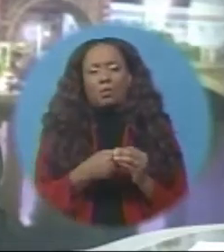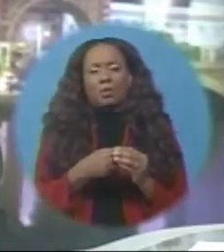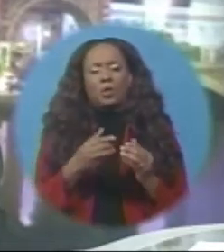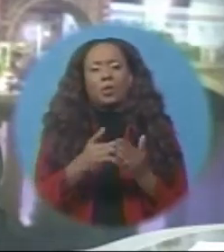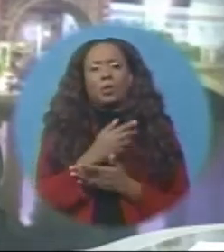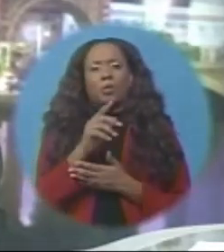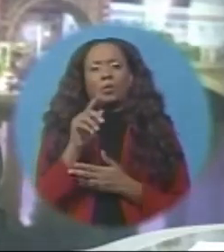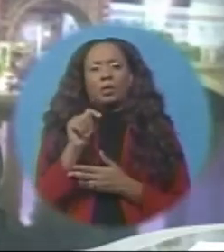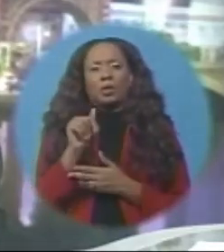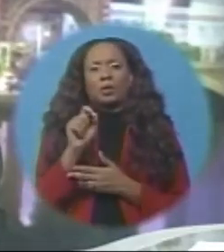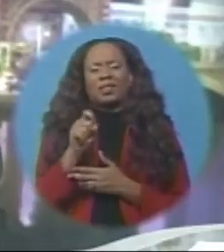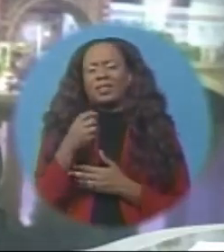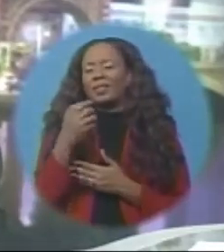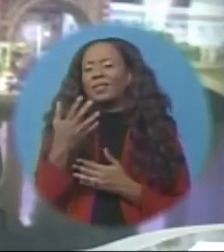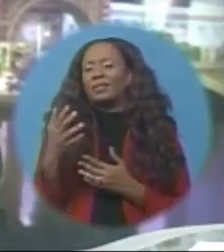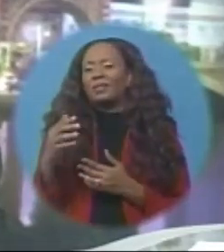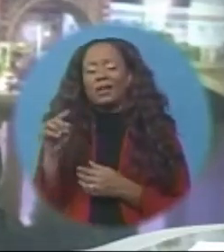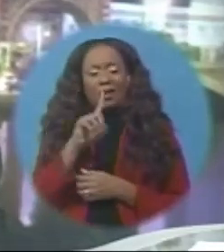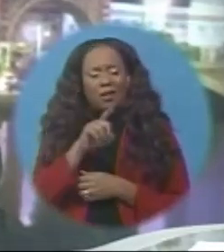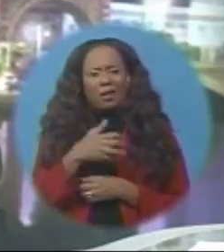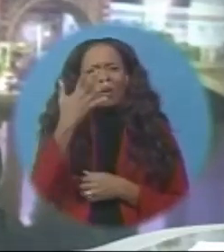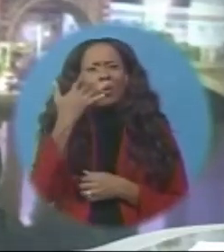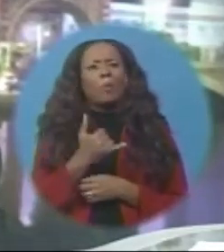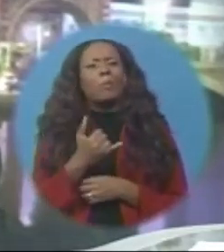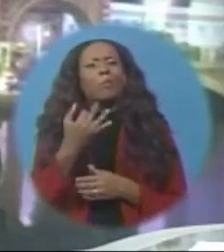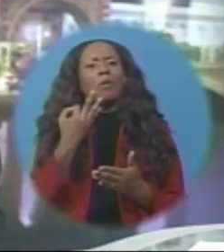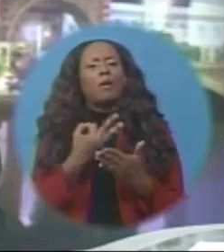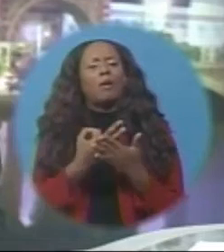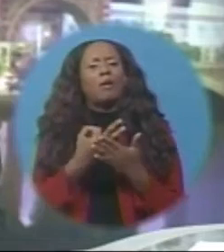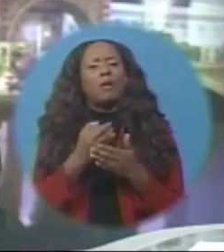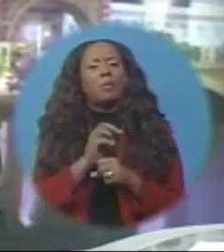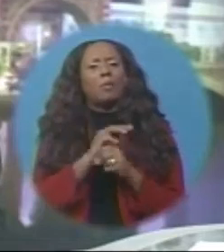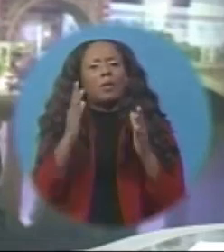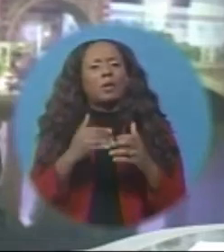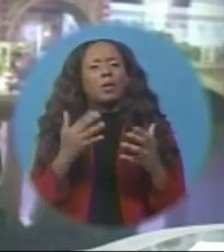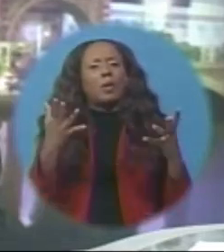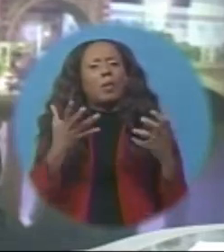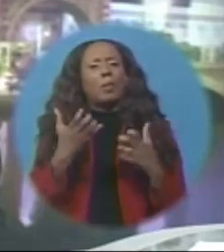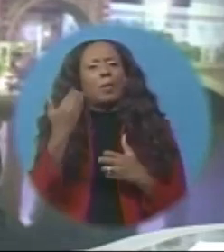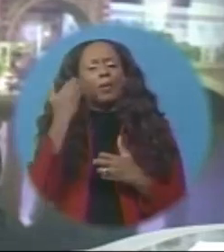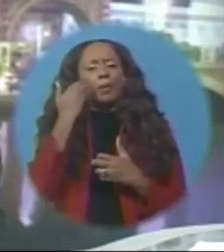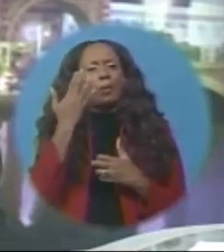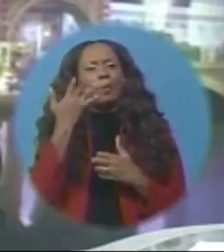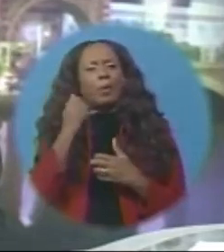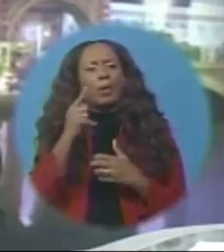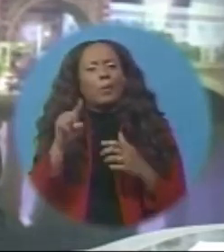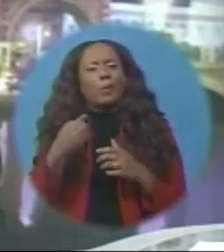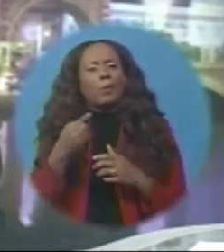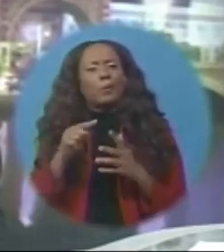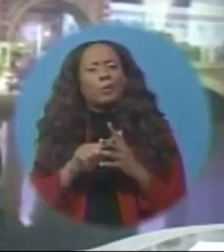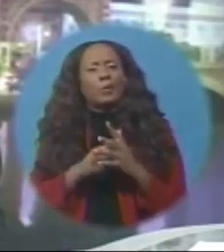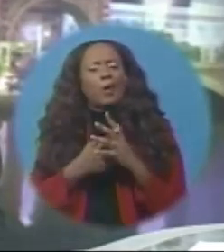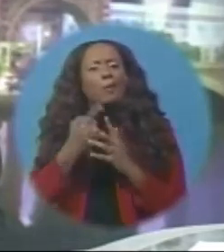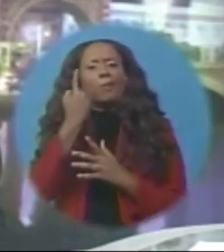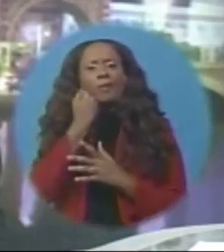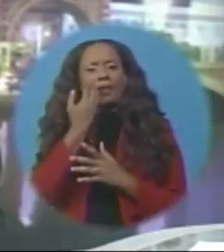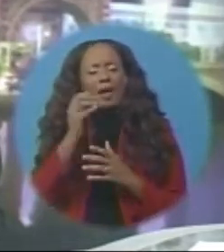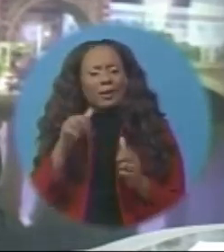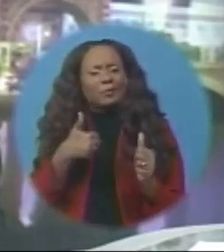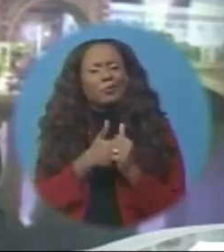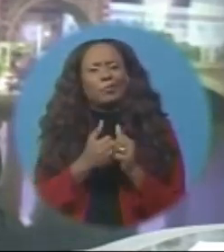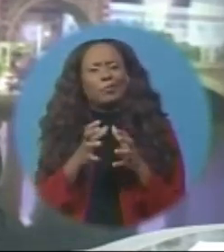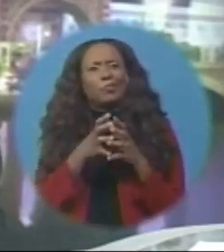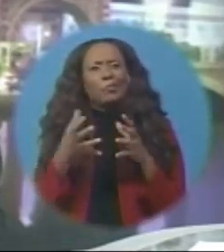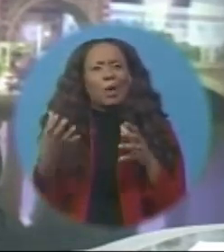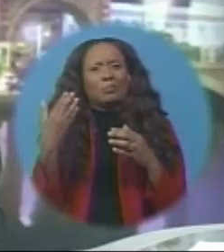questioned why Finance Minister Chris Sinclair's timeline to bring the fiscal deficit in line was only a year. He says it was a case of too much,